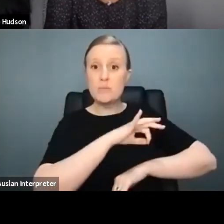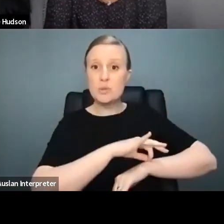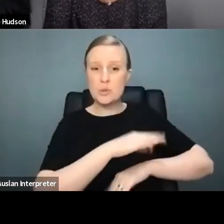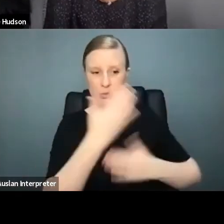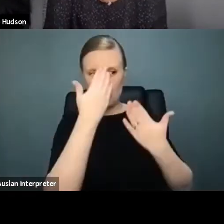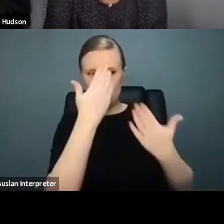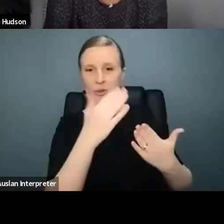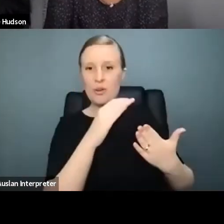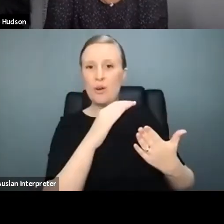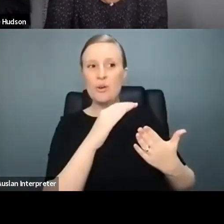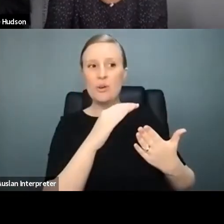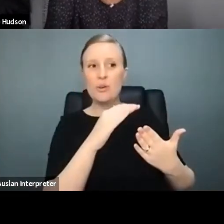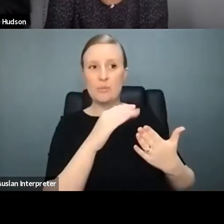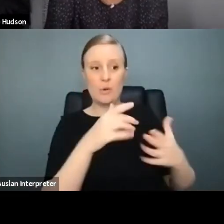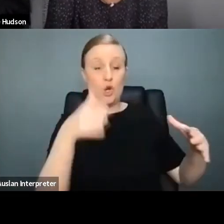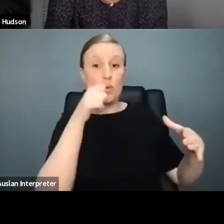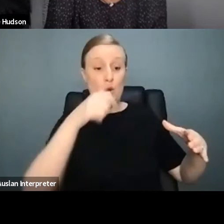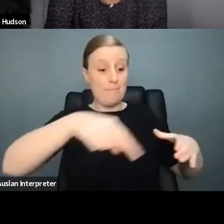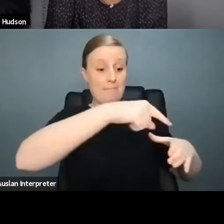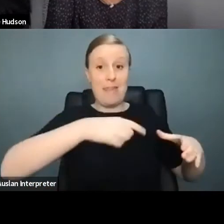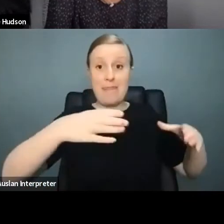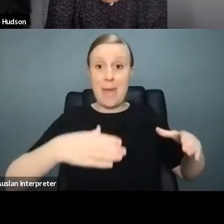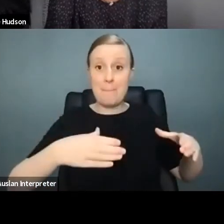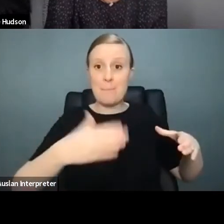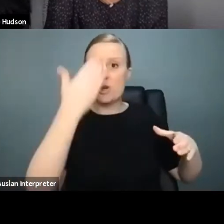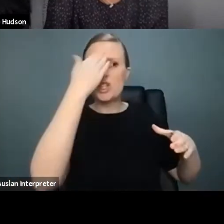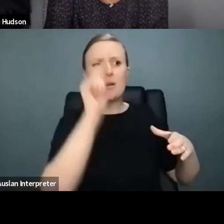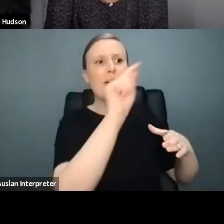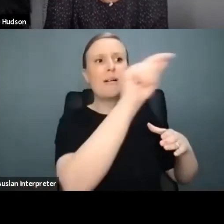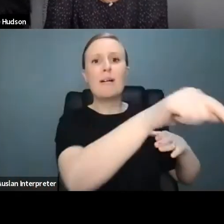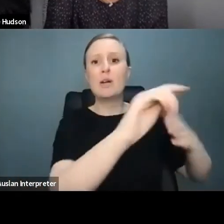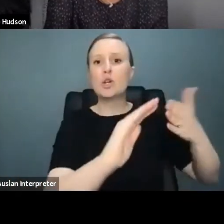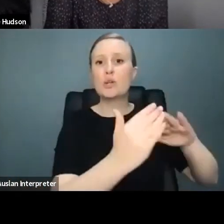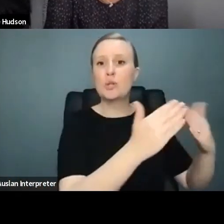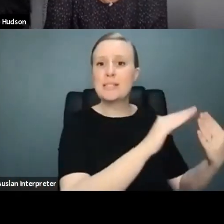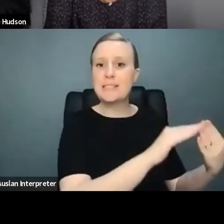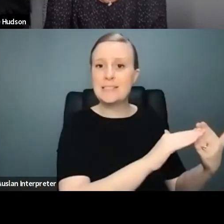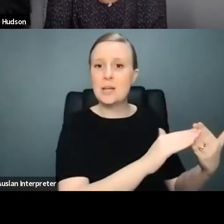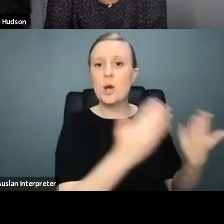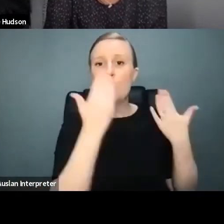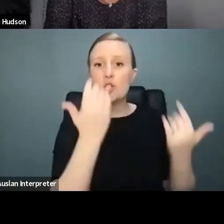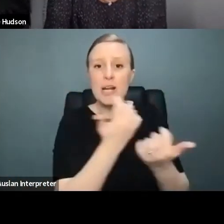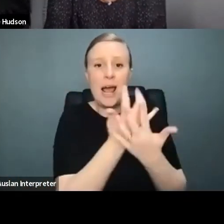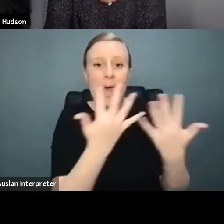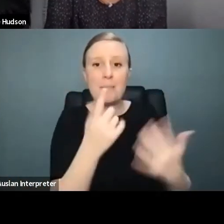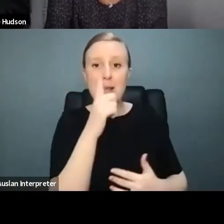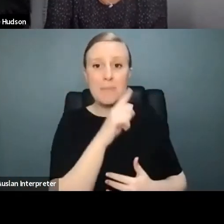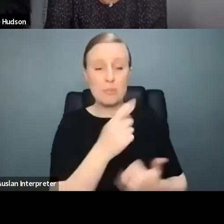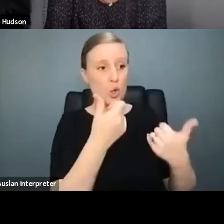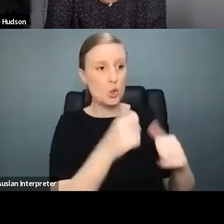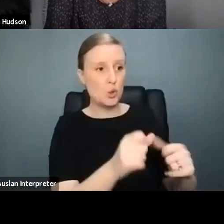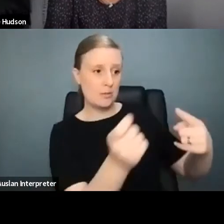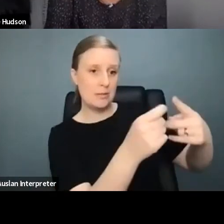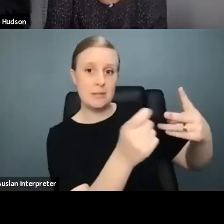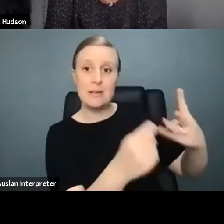how many people are using the same drugs or the same mixture of drugs who don't end up in the emergency department? So without